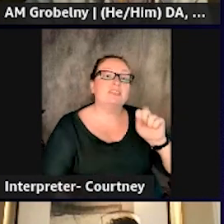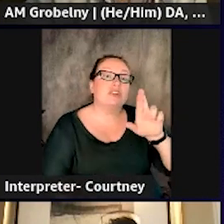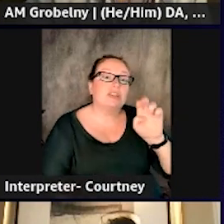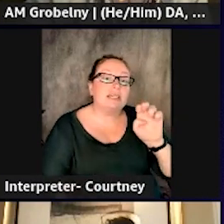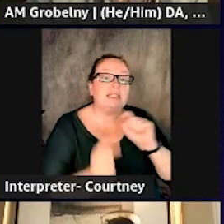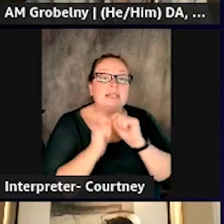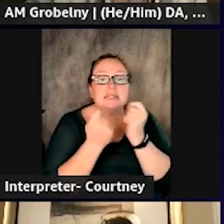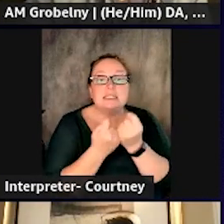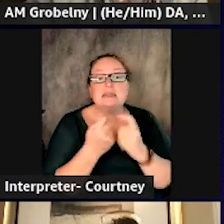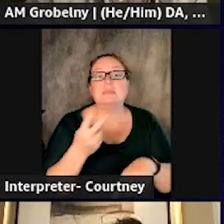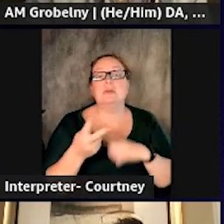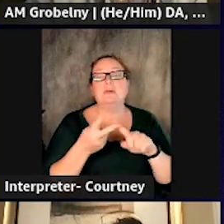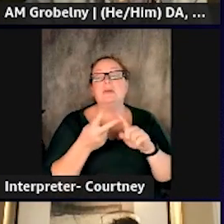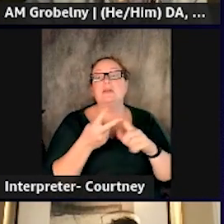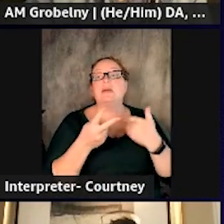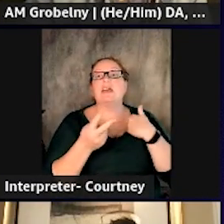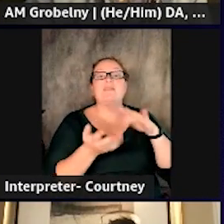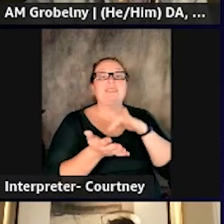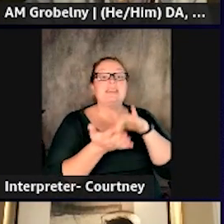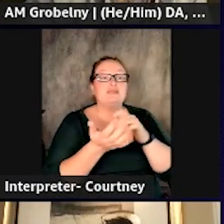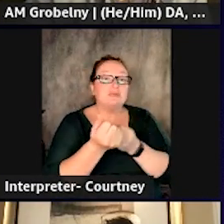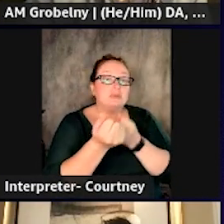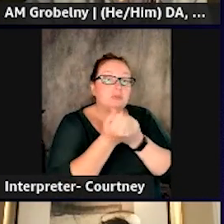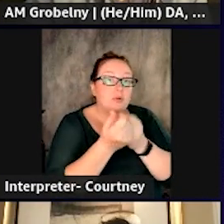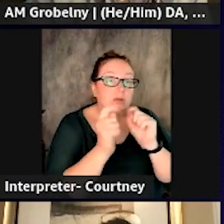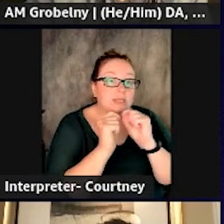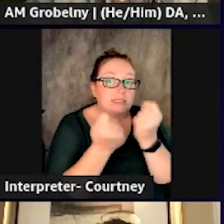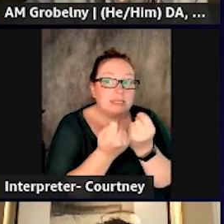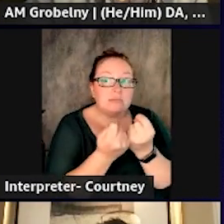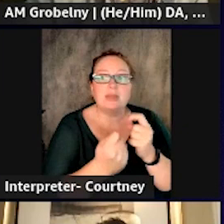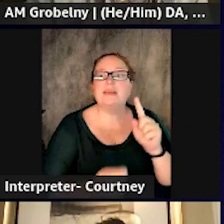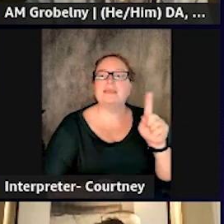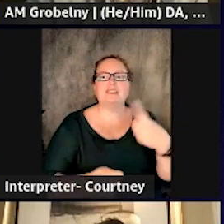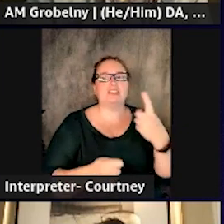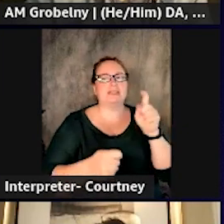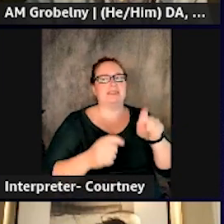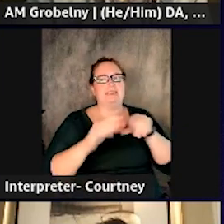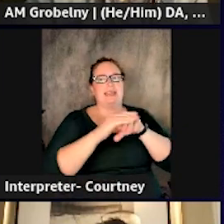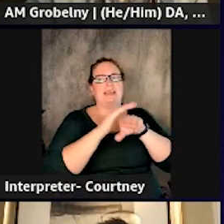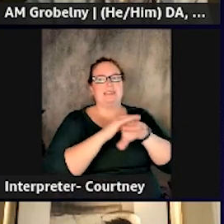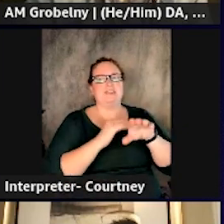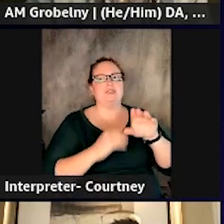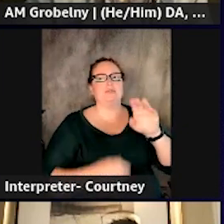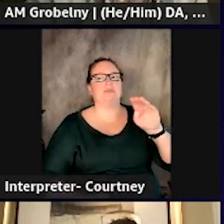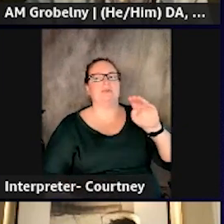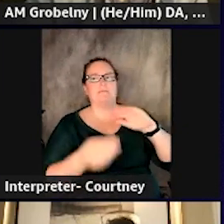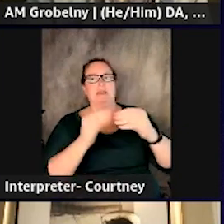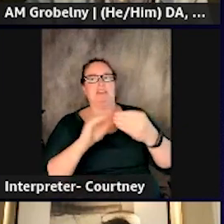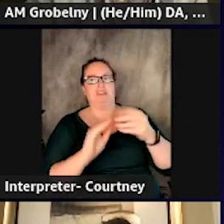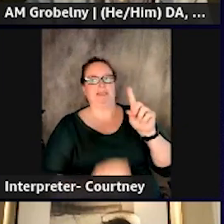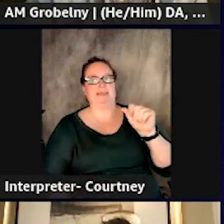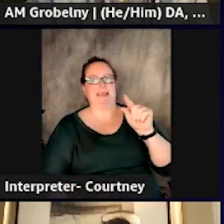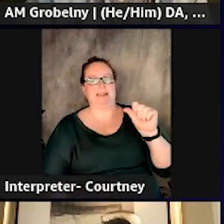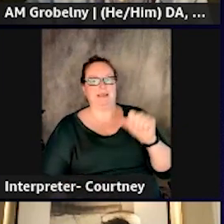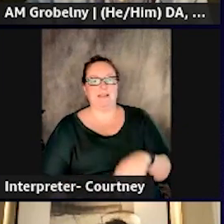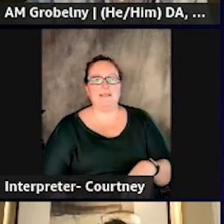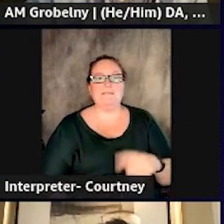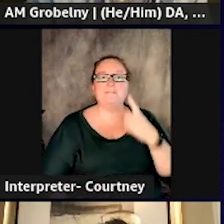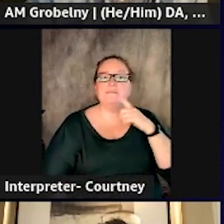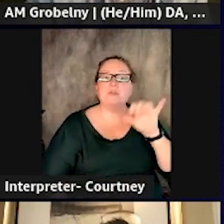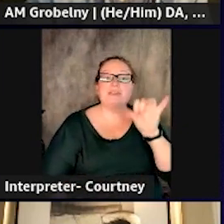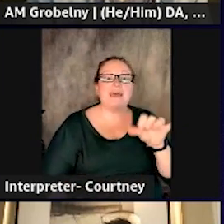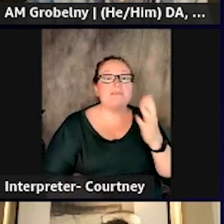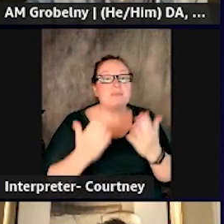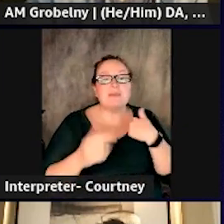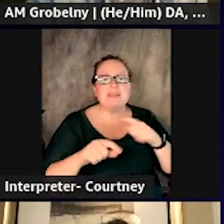have a central support team that just needs access to the metric data. And in that case, you may have a different scope